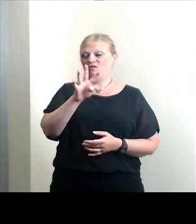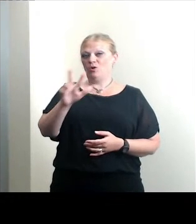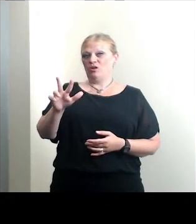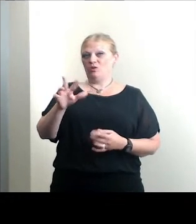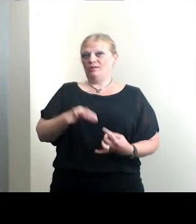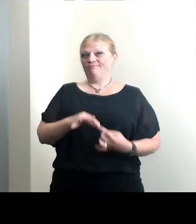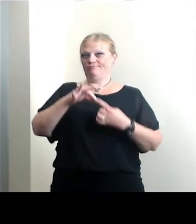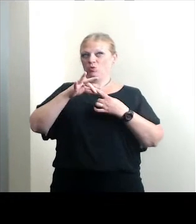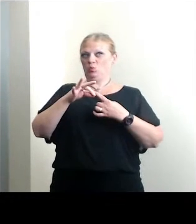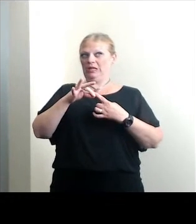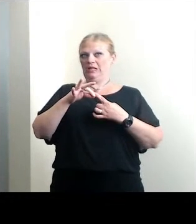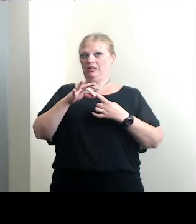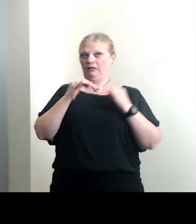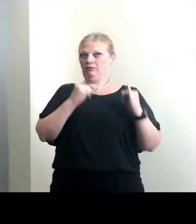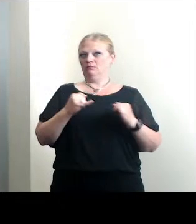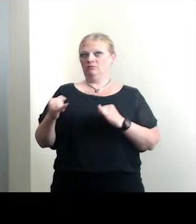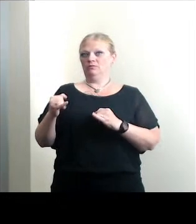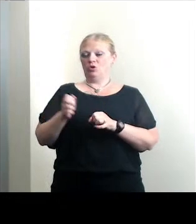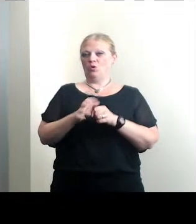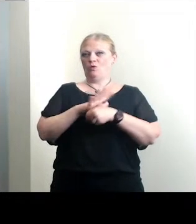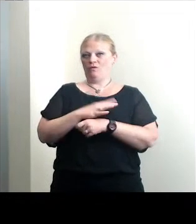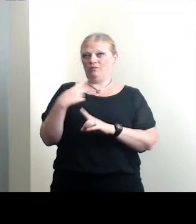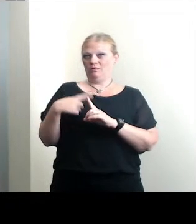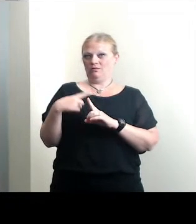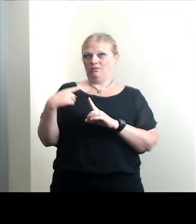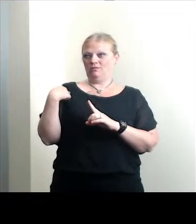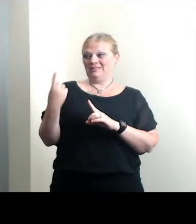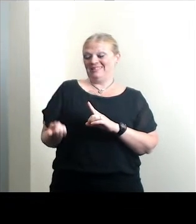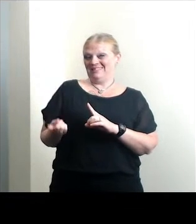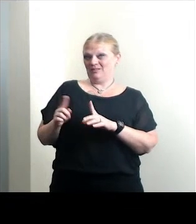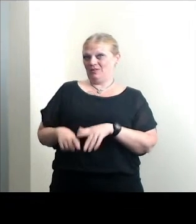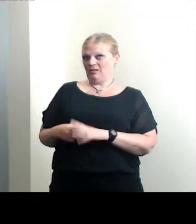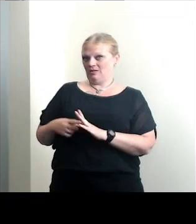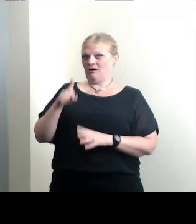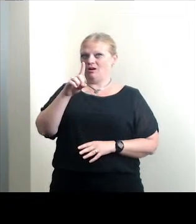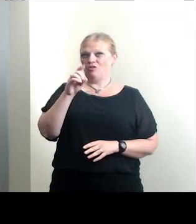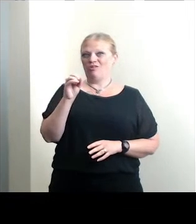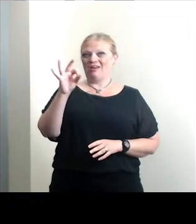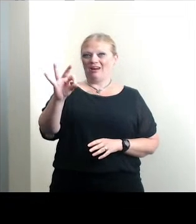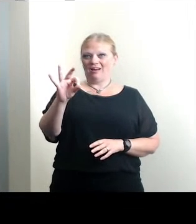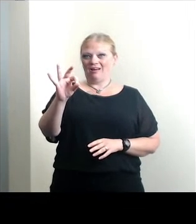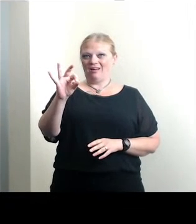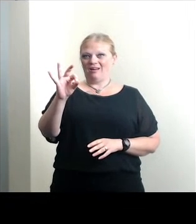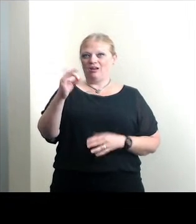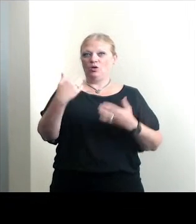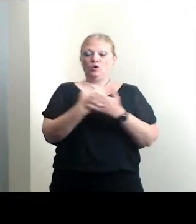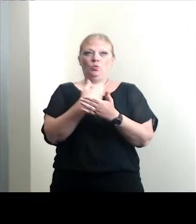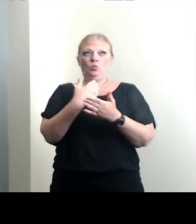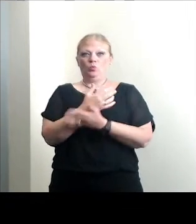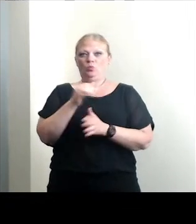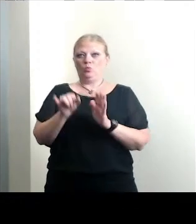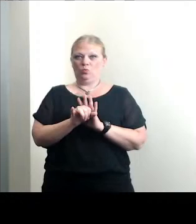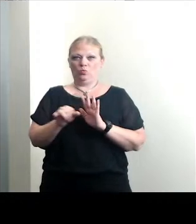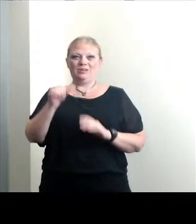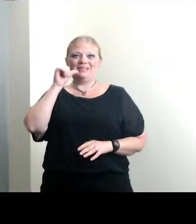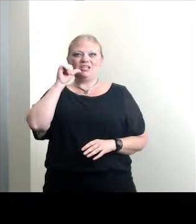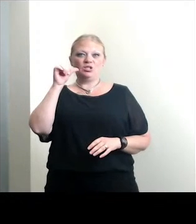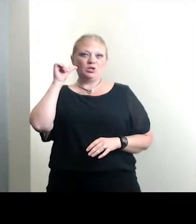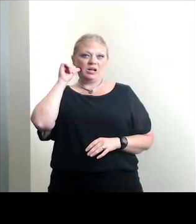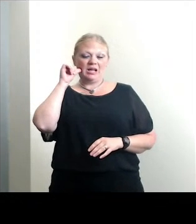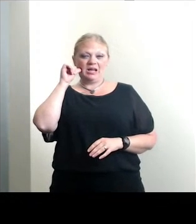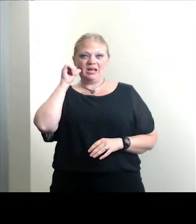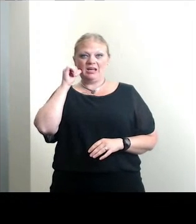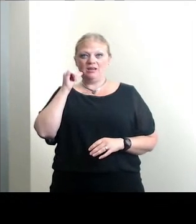90,543 unique COVID-19 cases since the beginning of the pandemic. There were 109 new cases identified yesterday. These